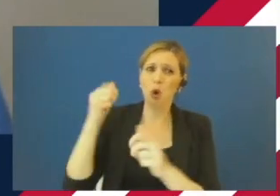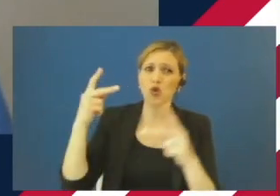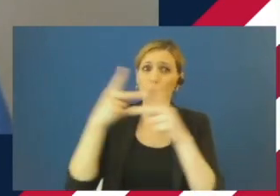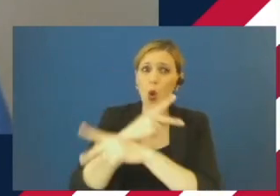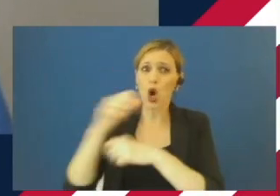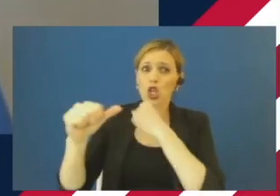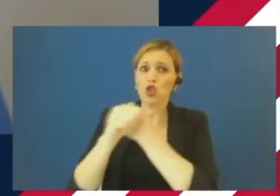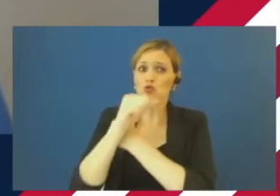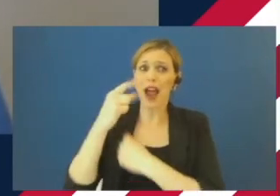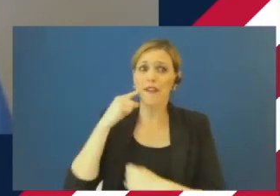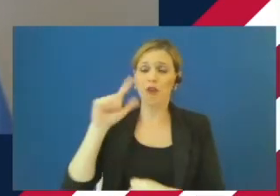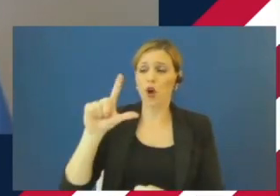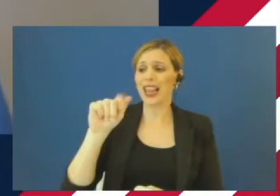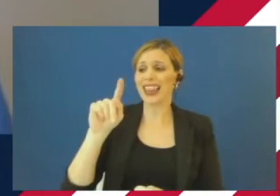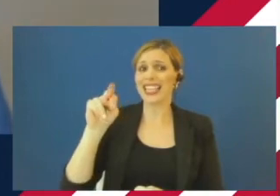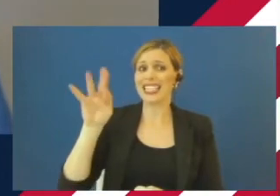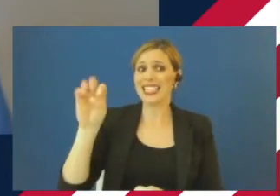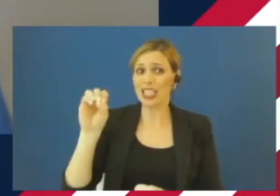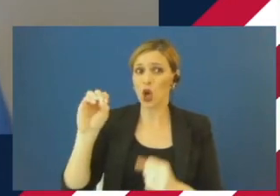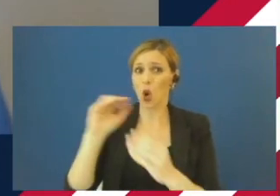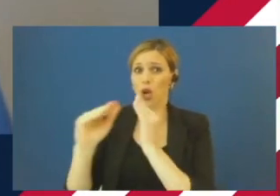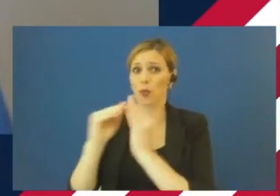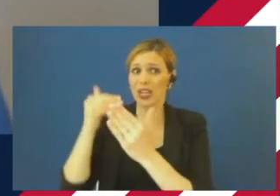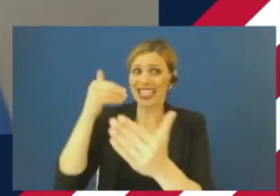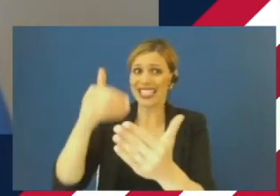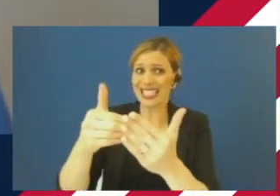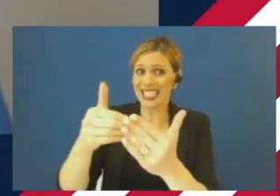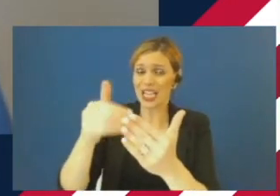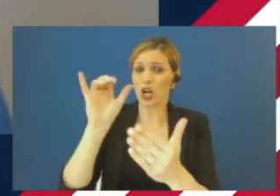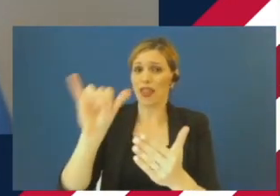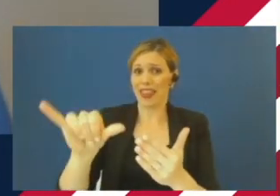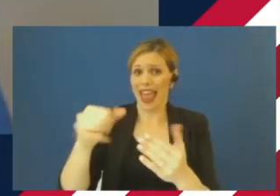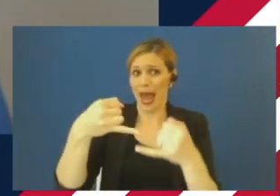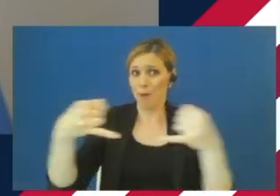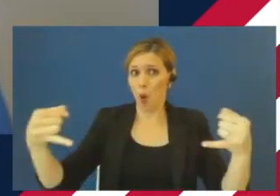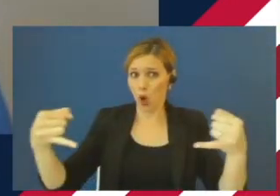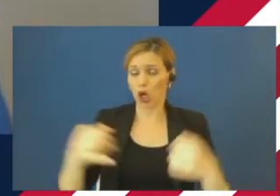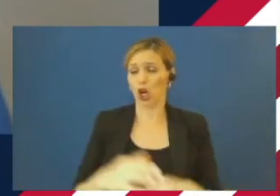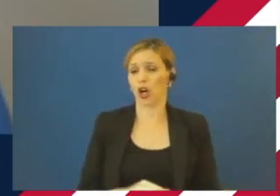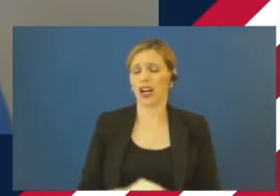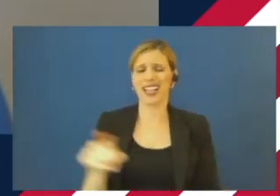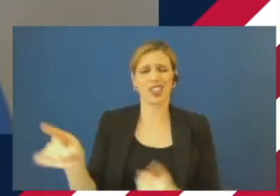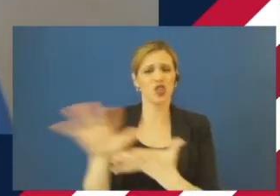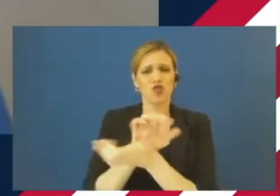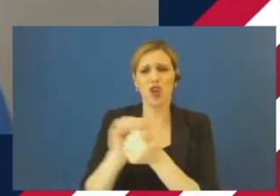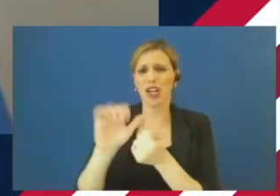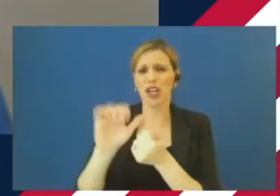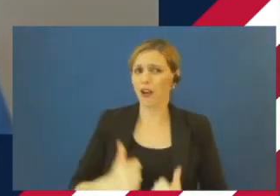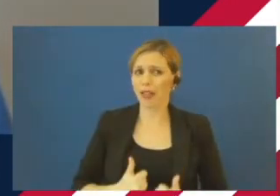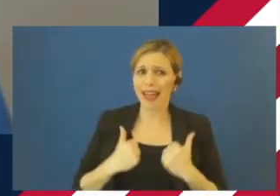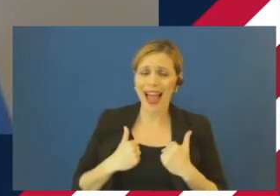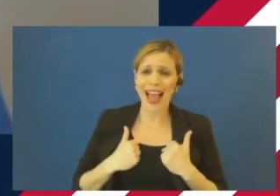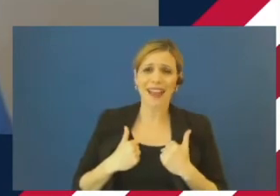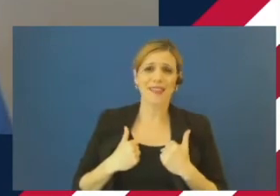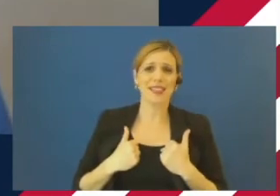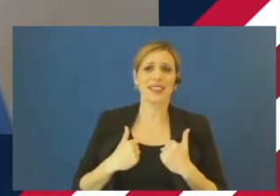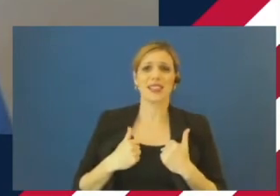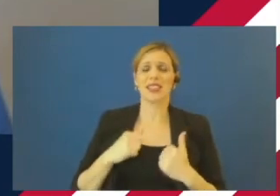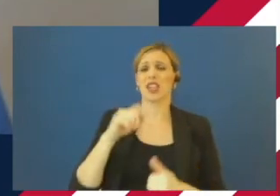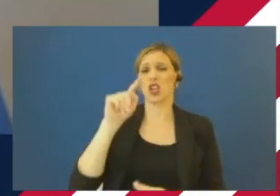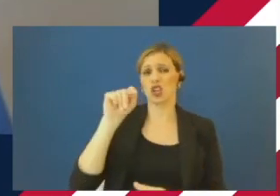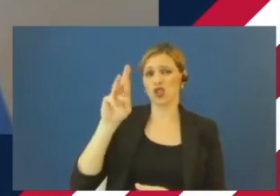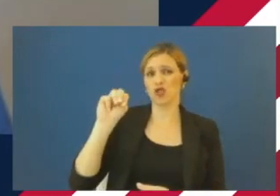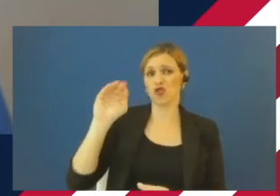southern border, disrupting their daily lives and forever damaging their environment. Trump's border wall of racism